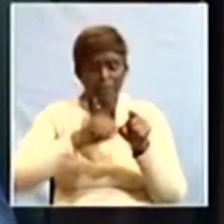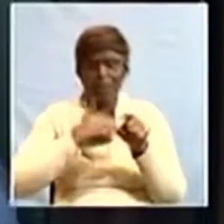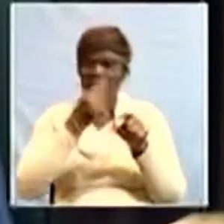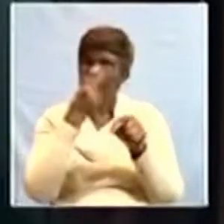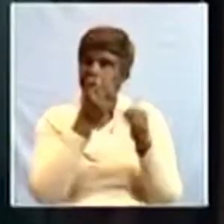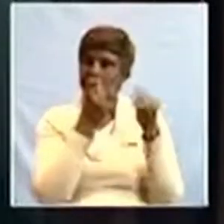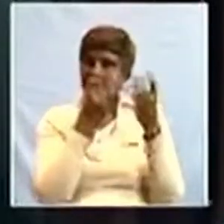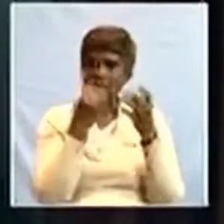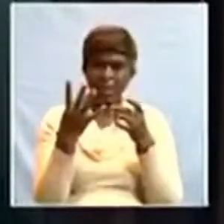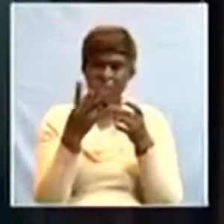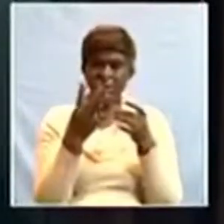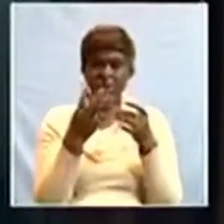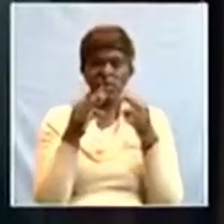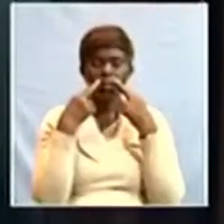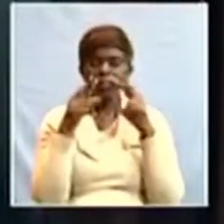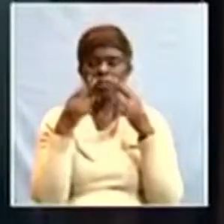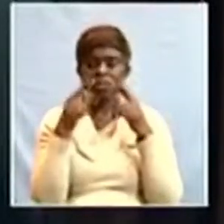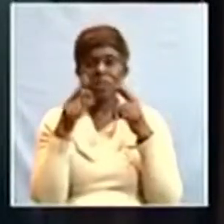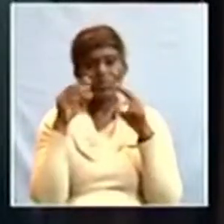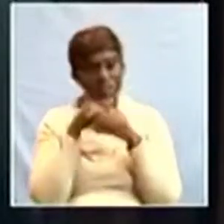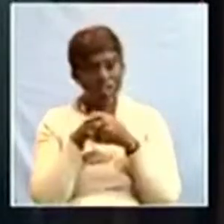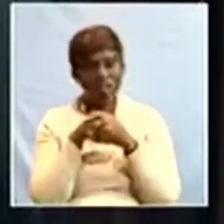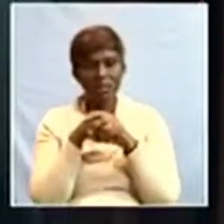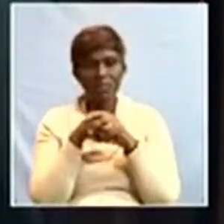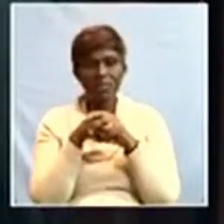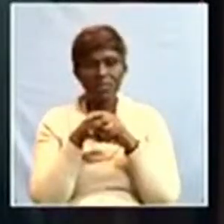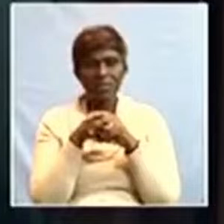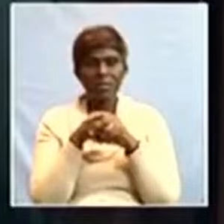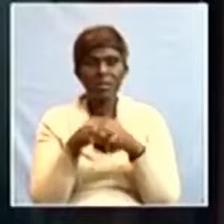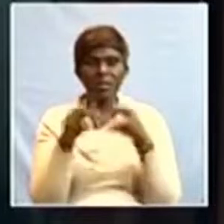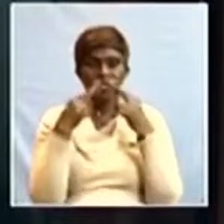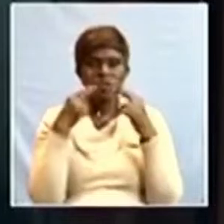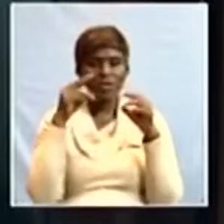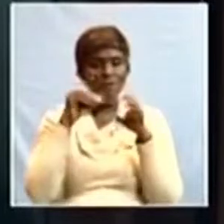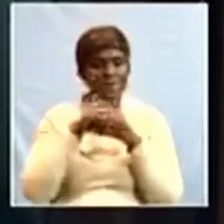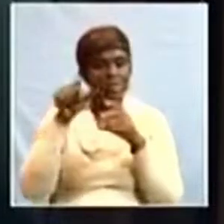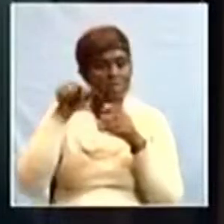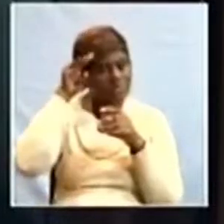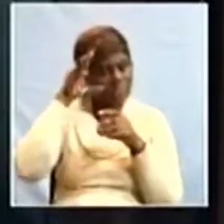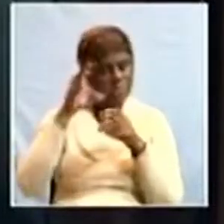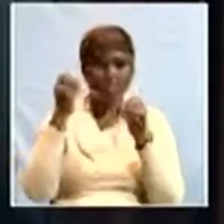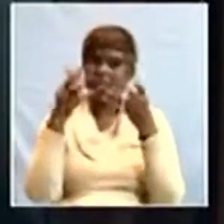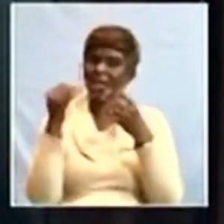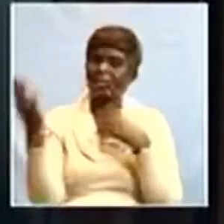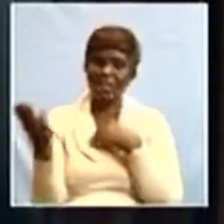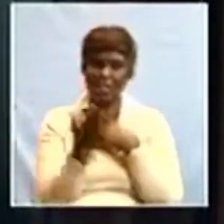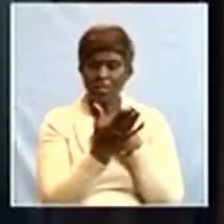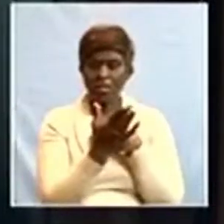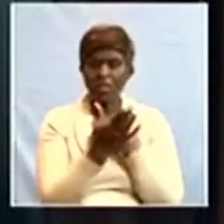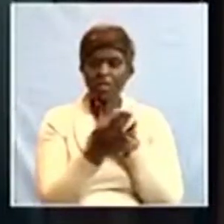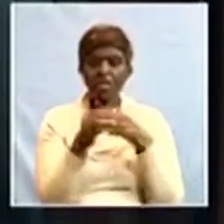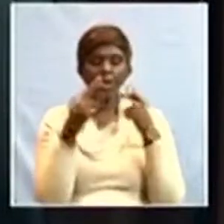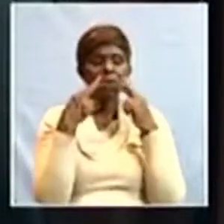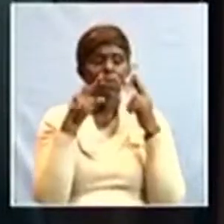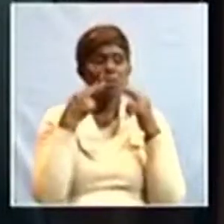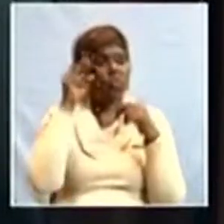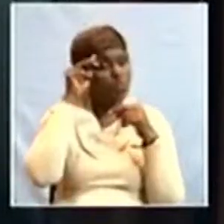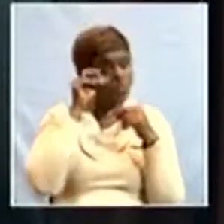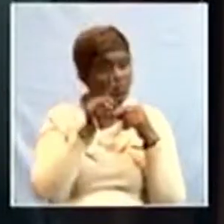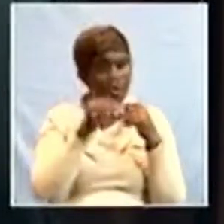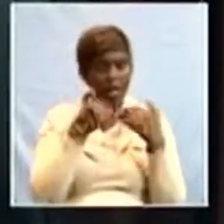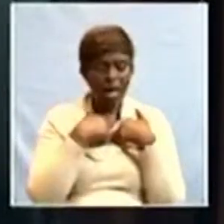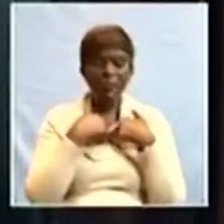many findings in the ministries, most of the findings have to do